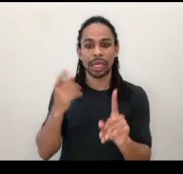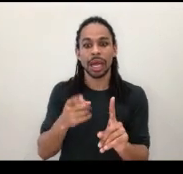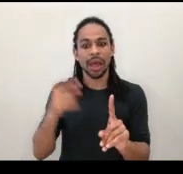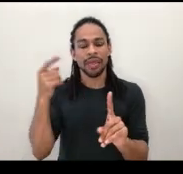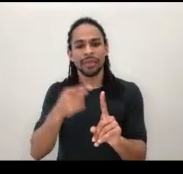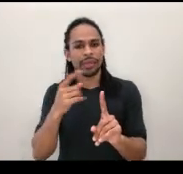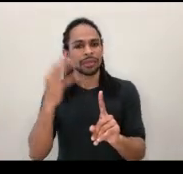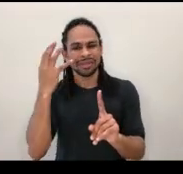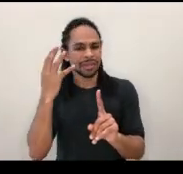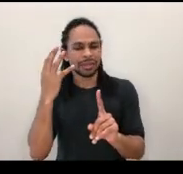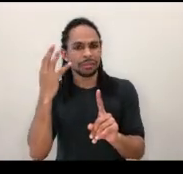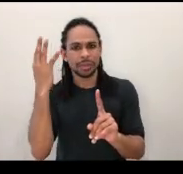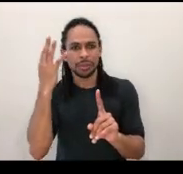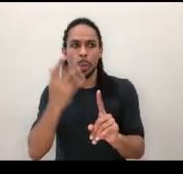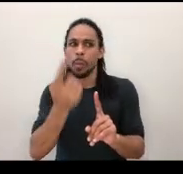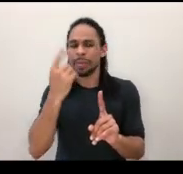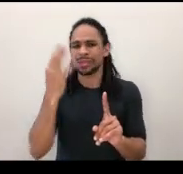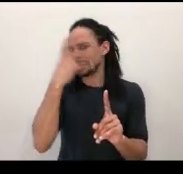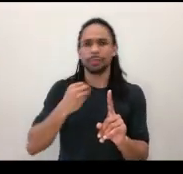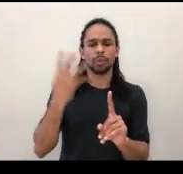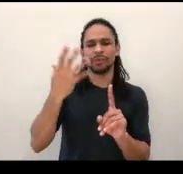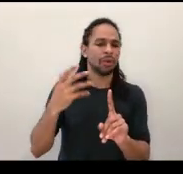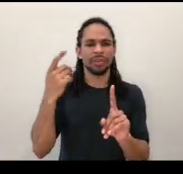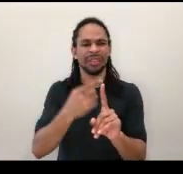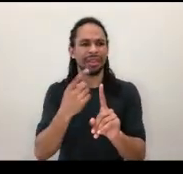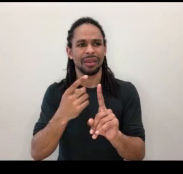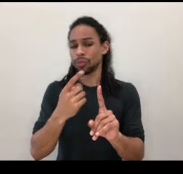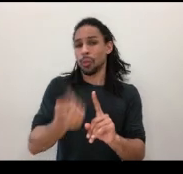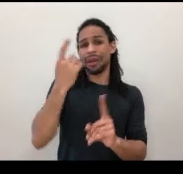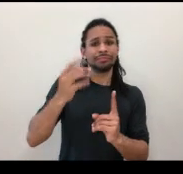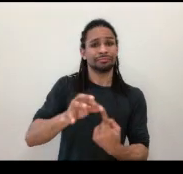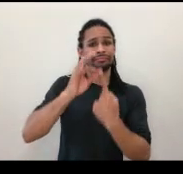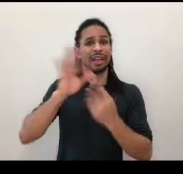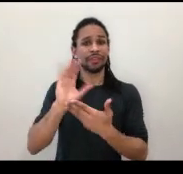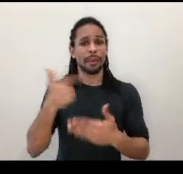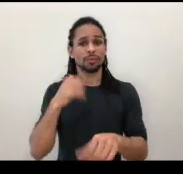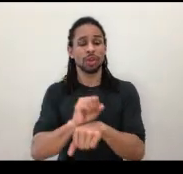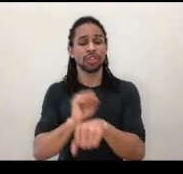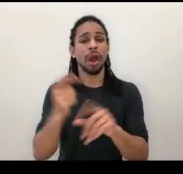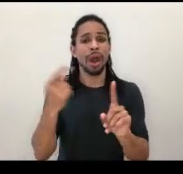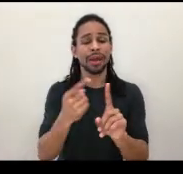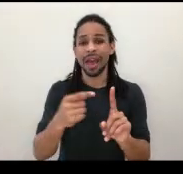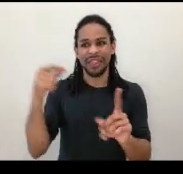like one film that I've worked on where this the inclusivity of it was